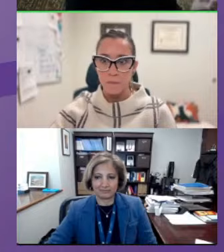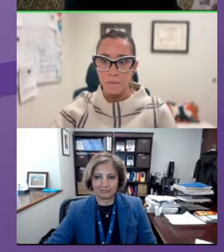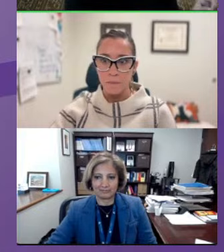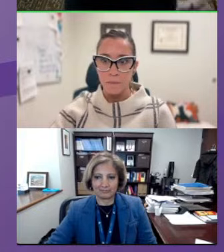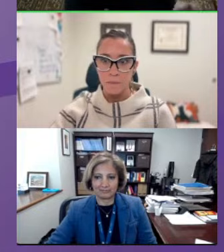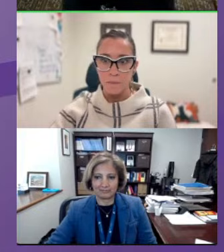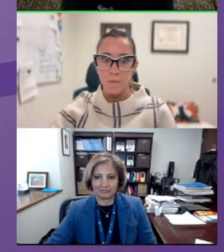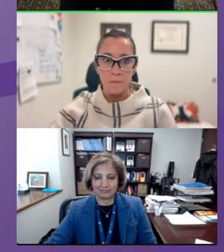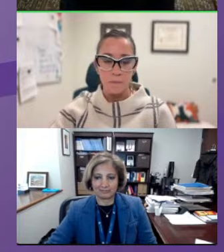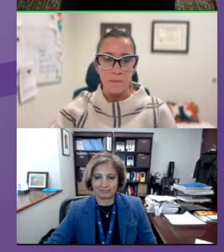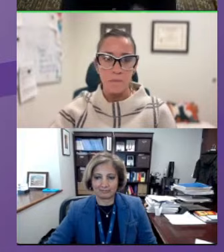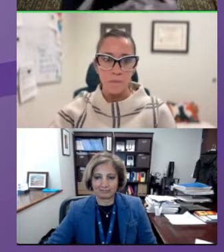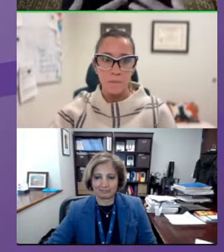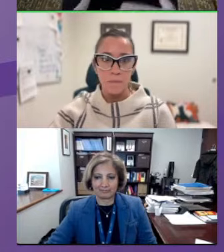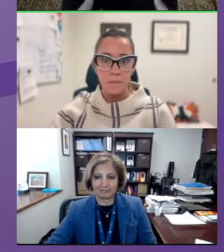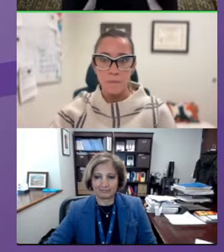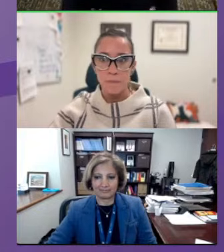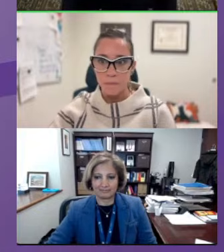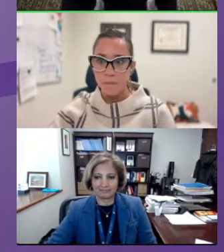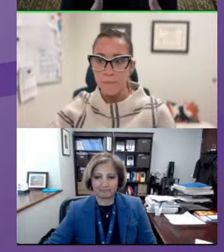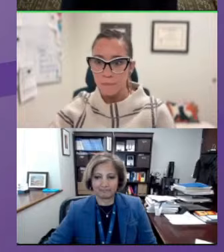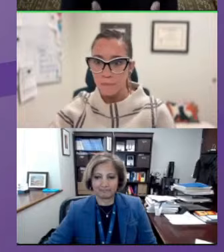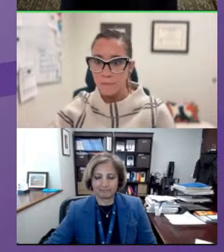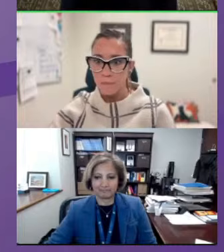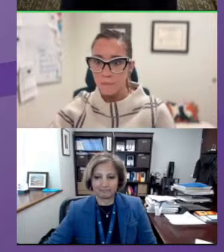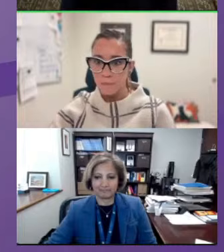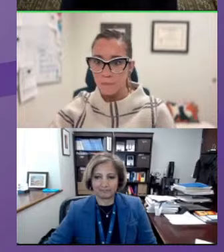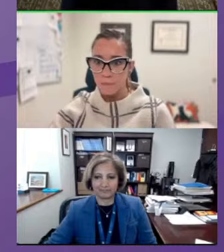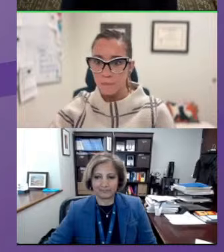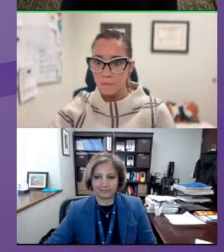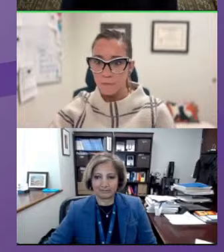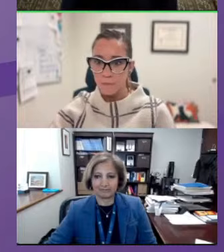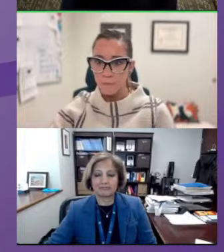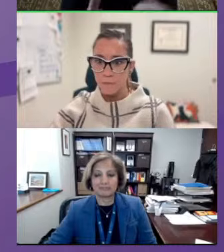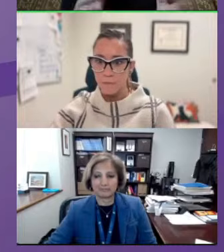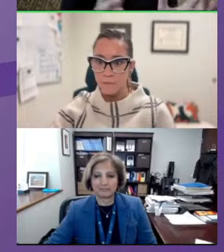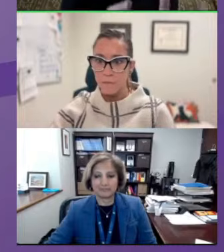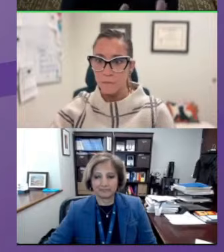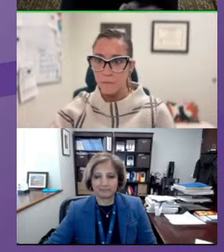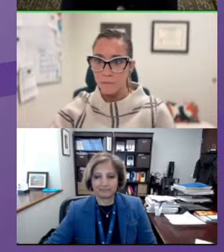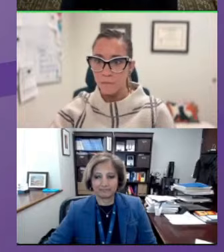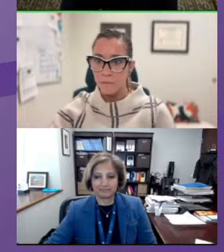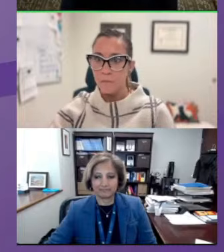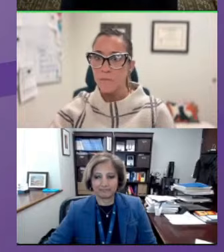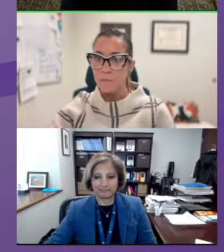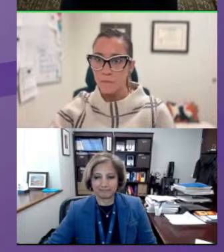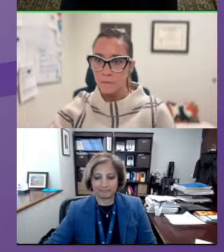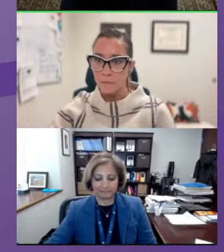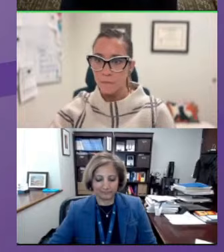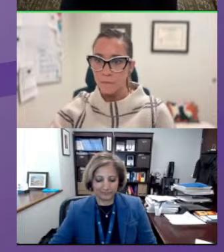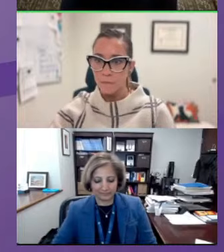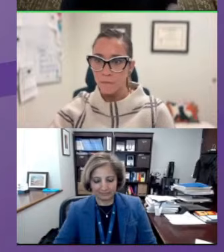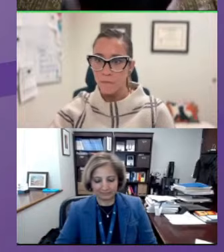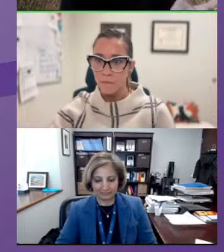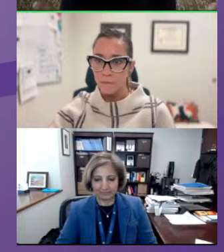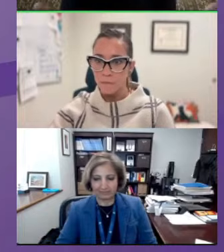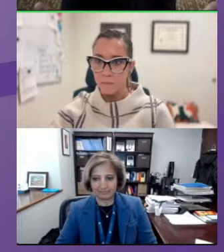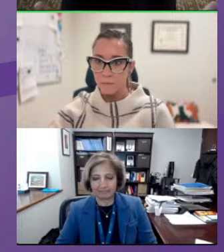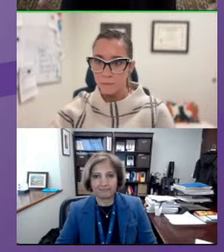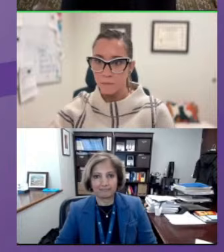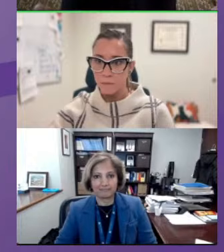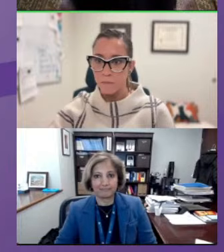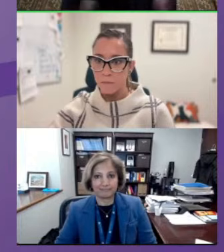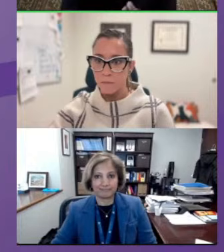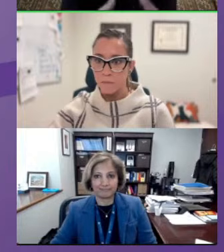fatigued, I'm just going to write down you're fatigued. We want to measure how fatigued they are. We want to use gold standard validated scales such as a